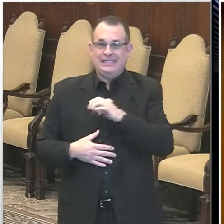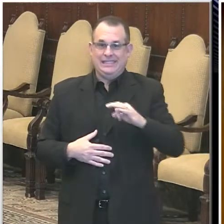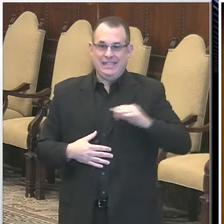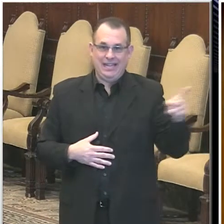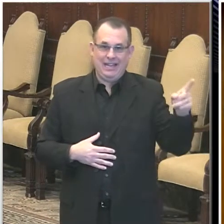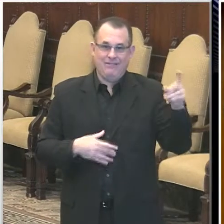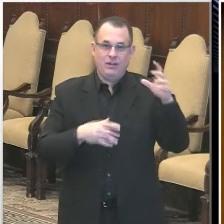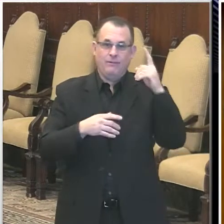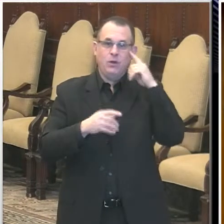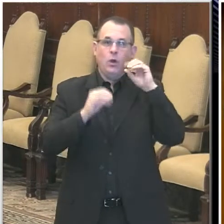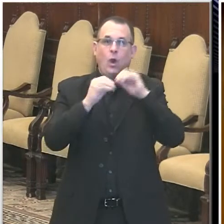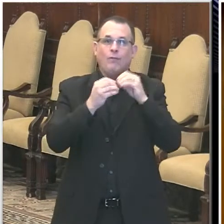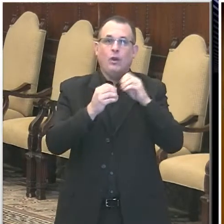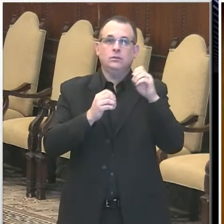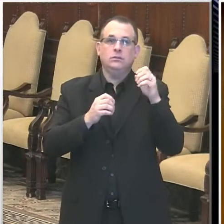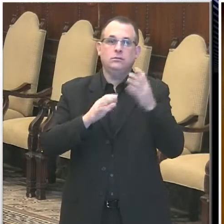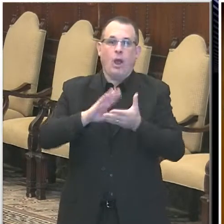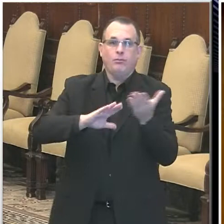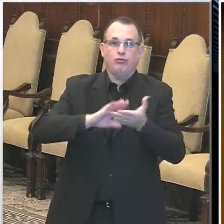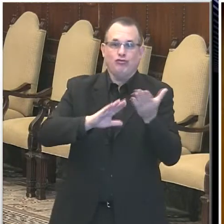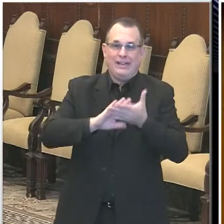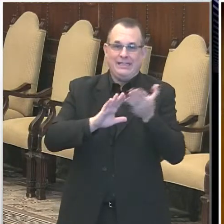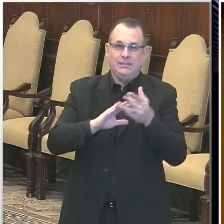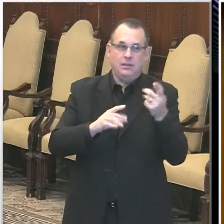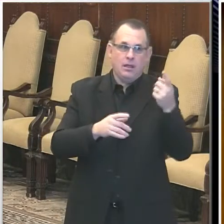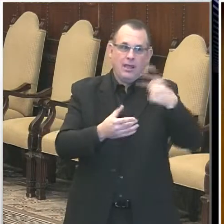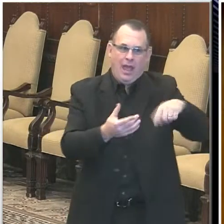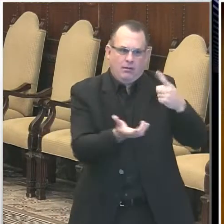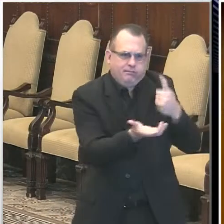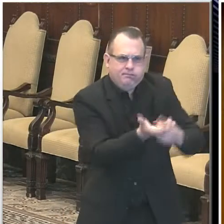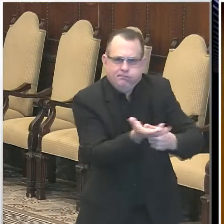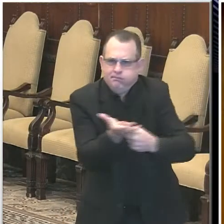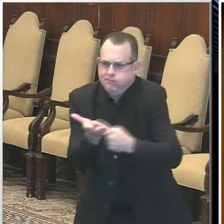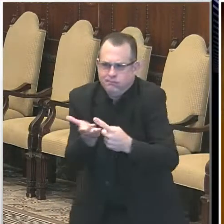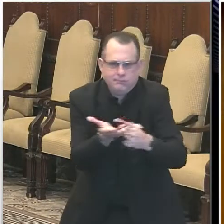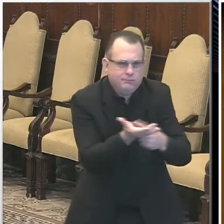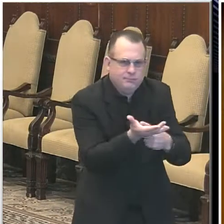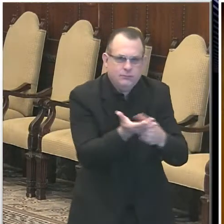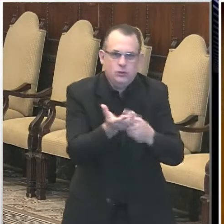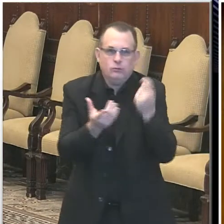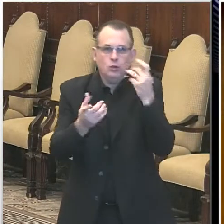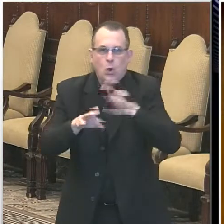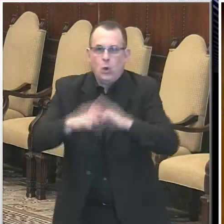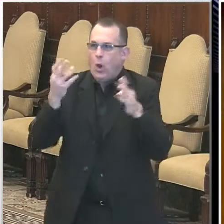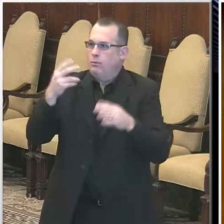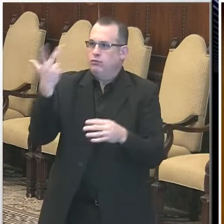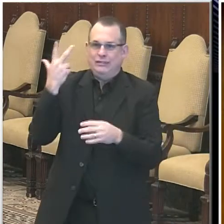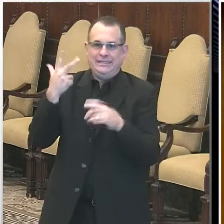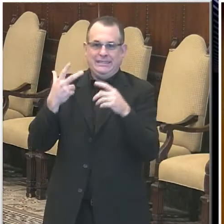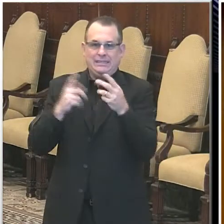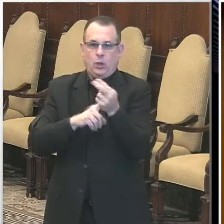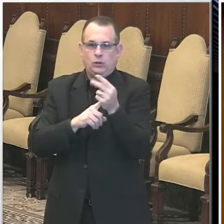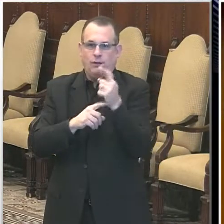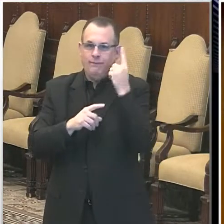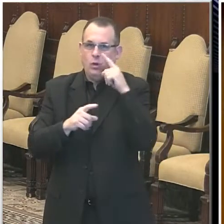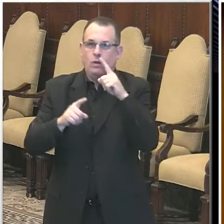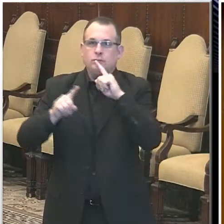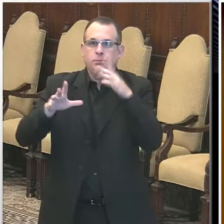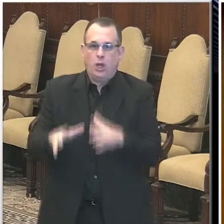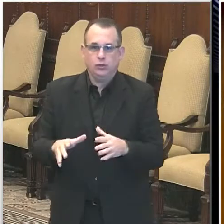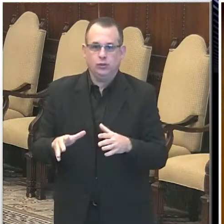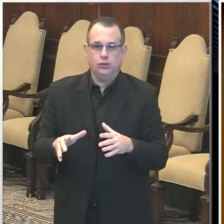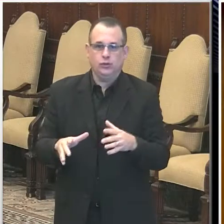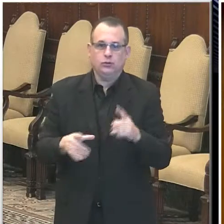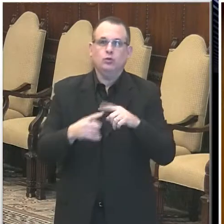hard work in reaching these agreements and standing up these sites so our first responders and residents can get the care that they need.